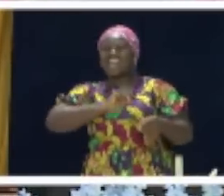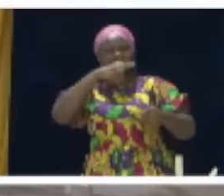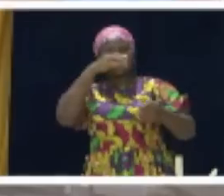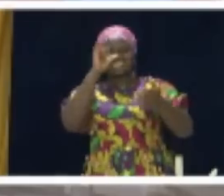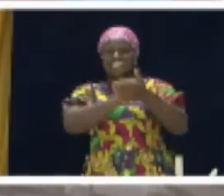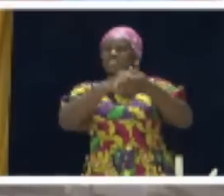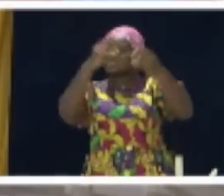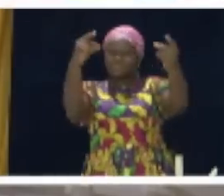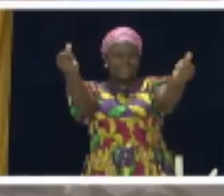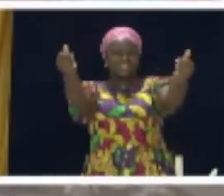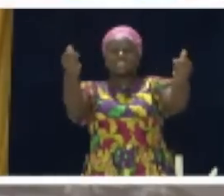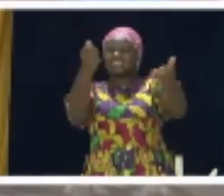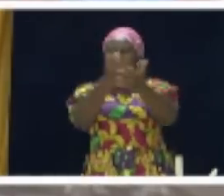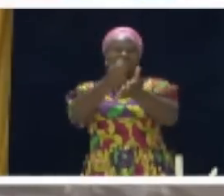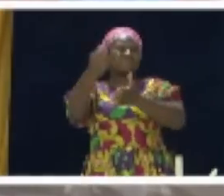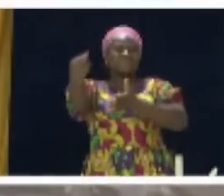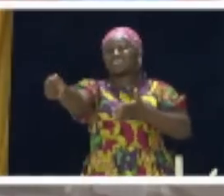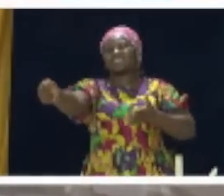suddenly,